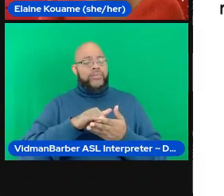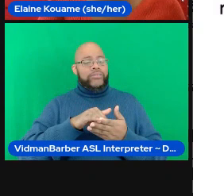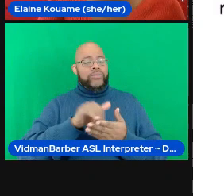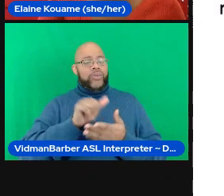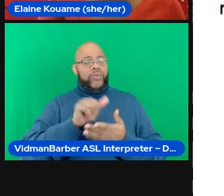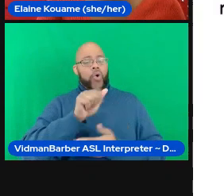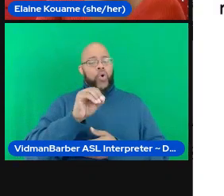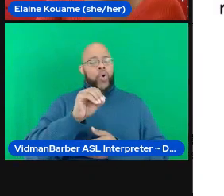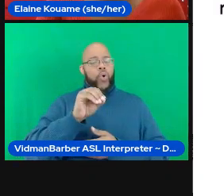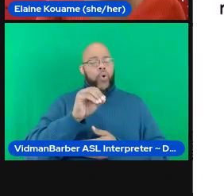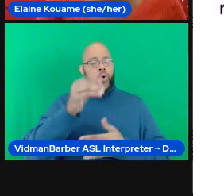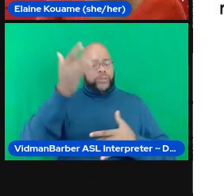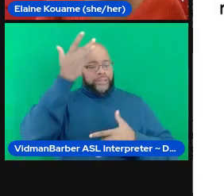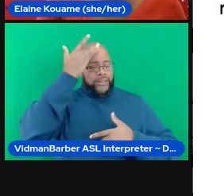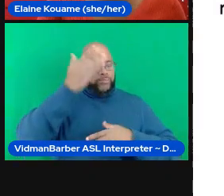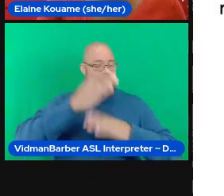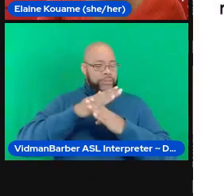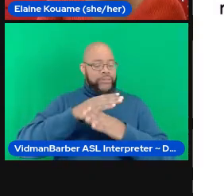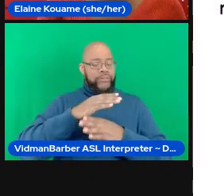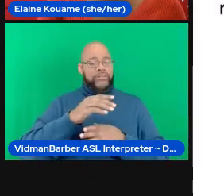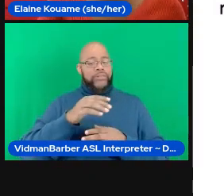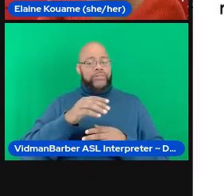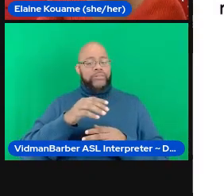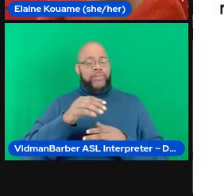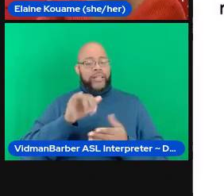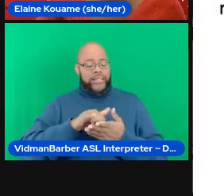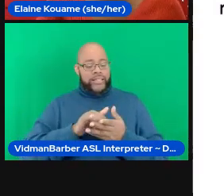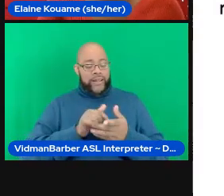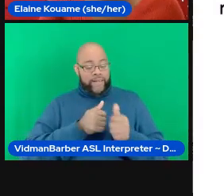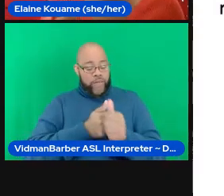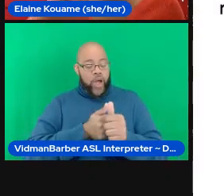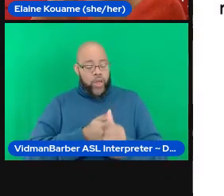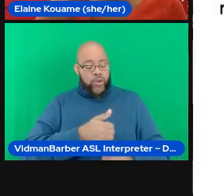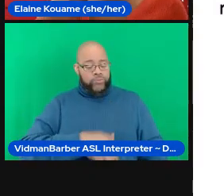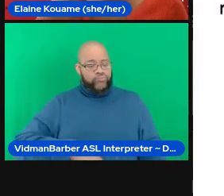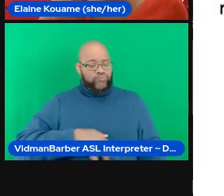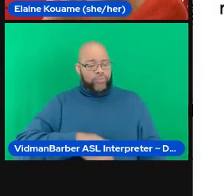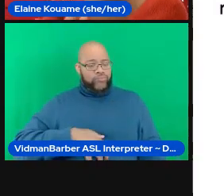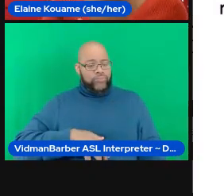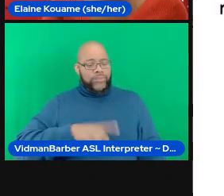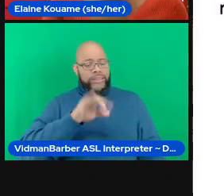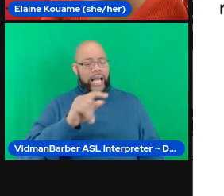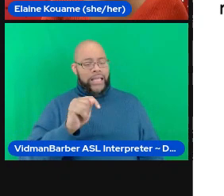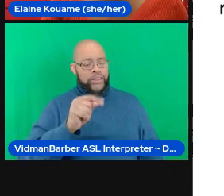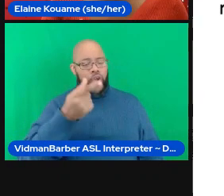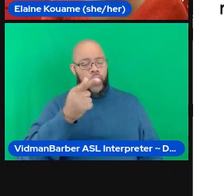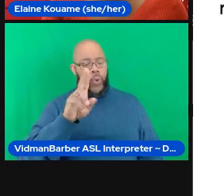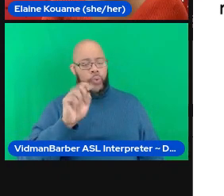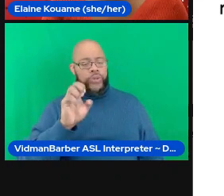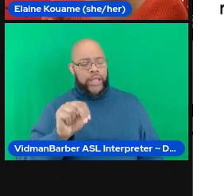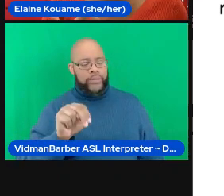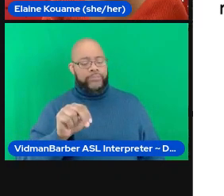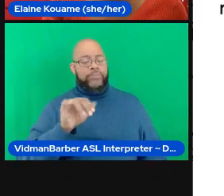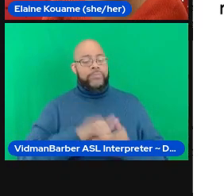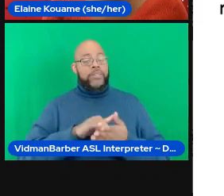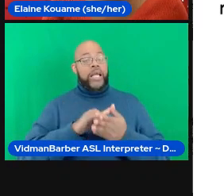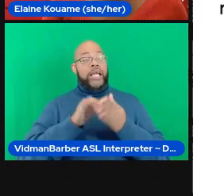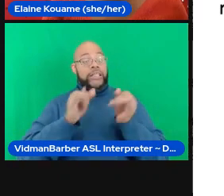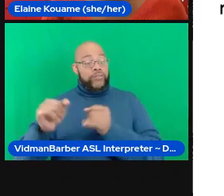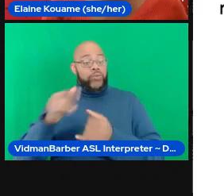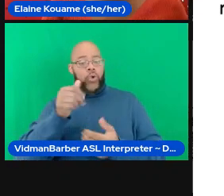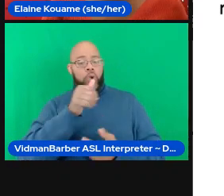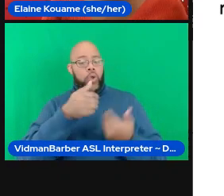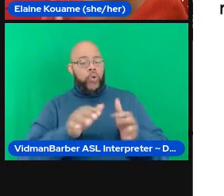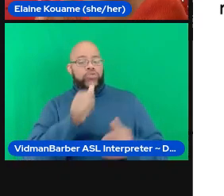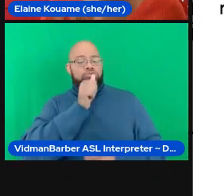autoimmune-like disorder that is driven by dietary gluten. So genetically predisposed individual will lose a tolerance